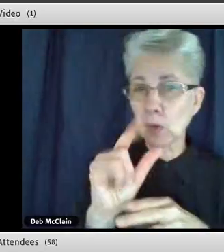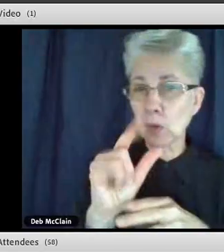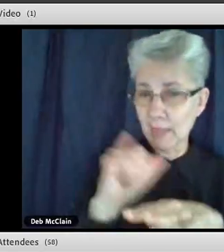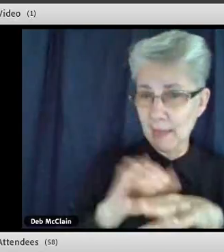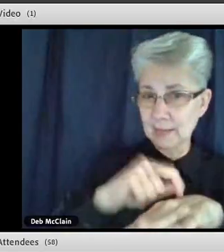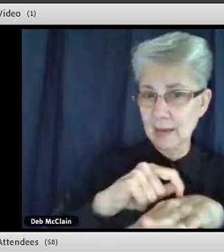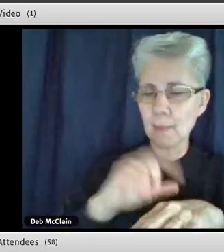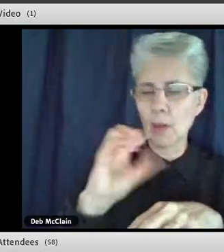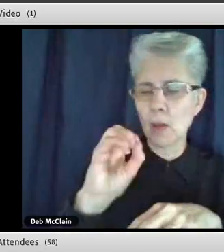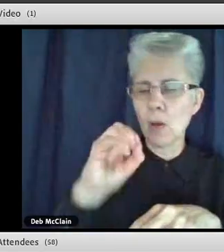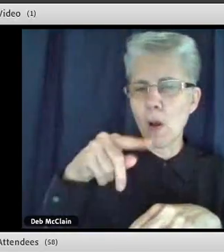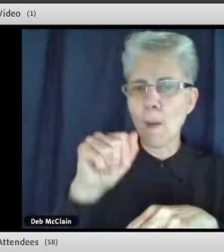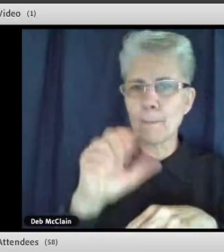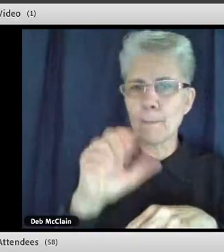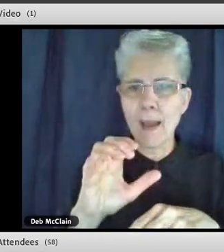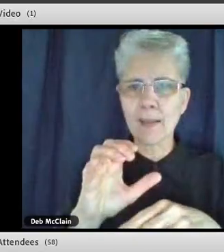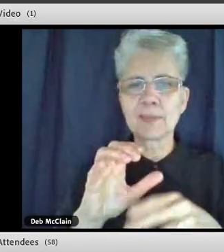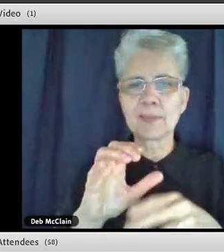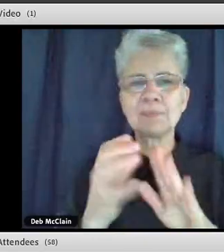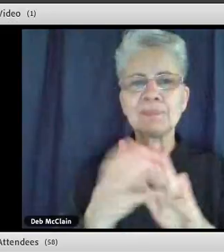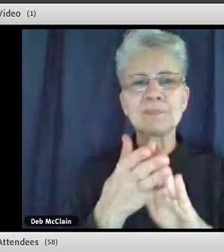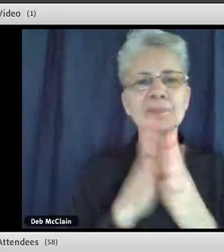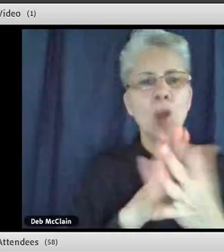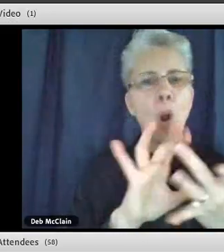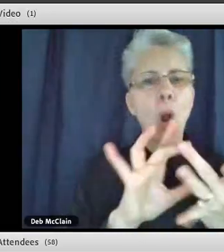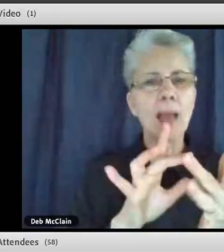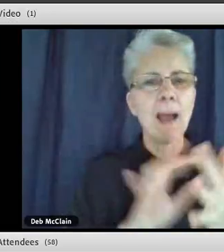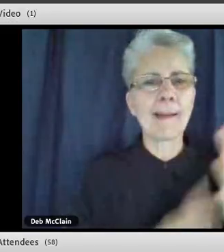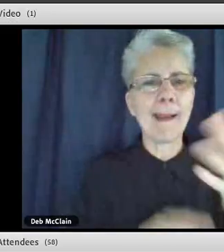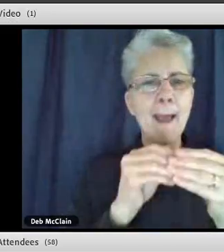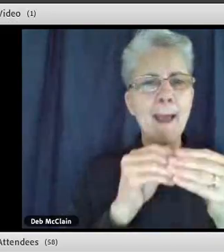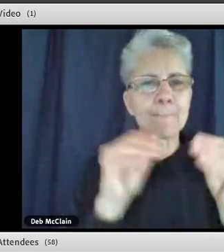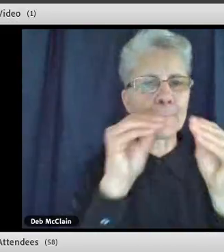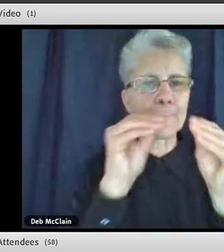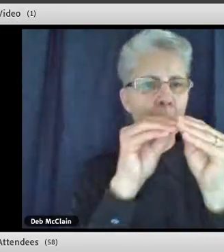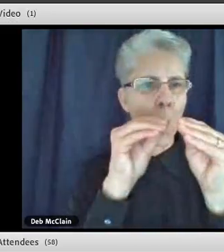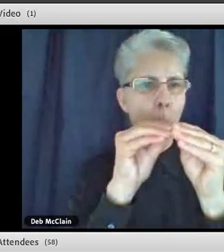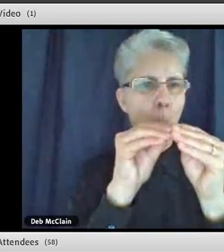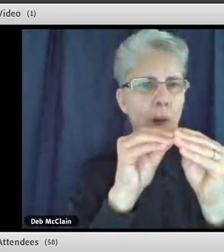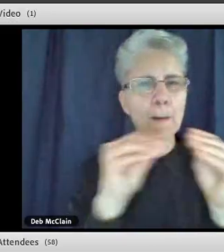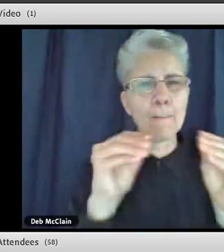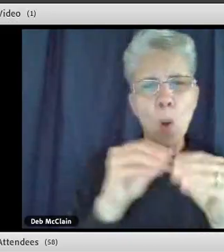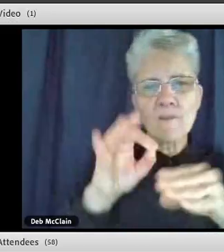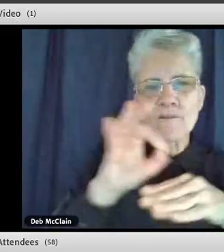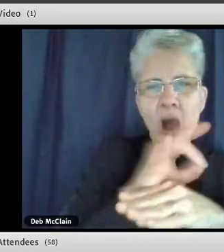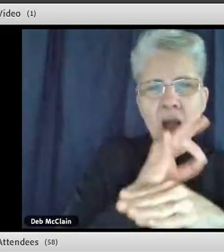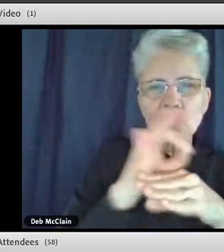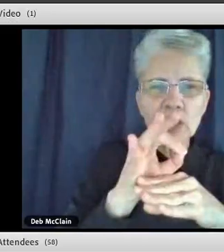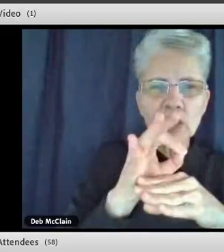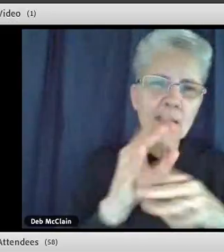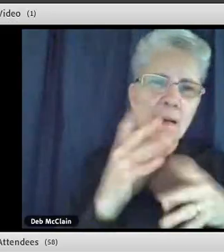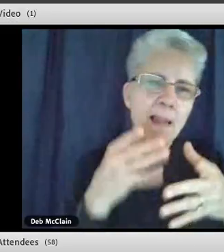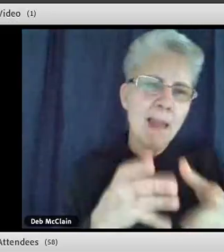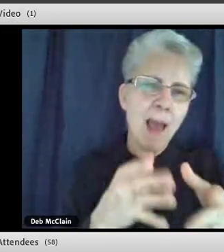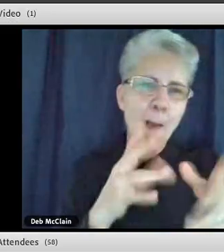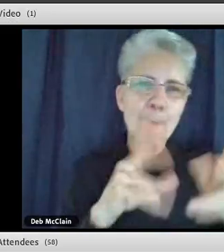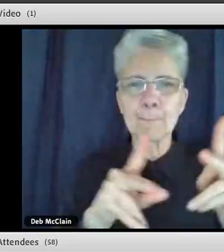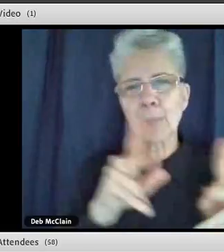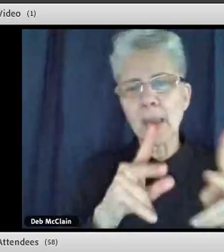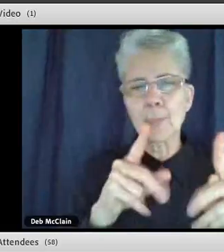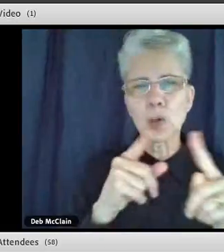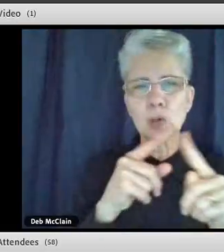the OPAC, the online catalog, allows us to do a bit more, right? It has greater functionality in terms of allowing patrons